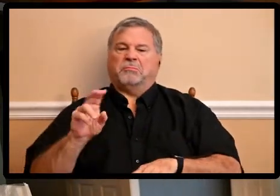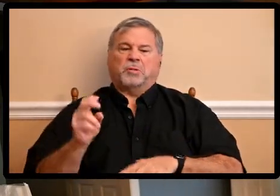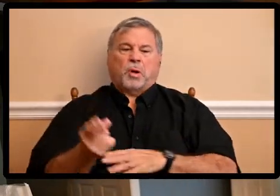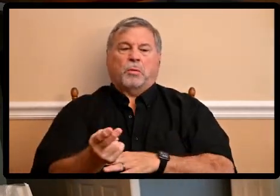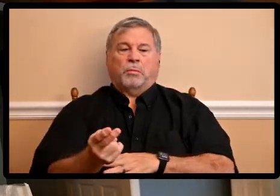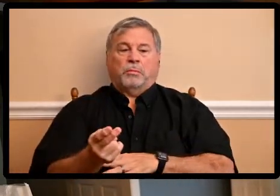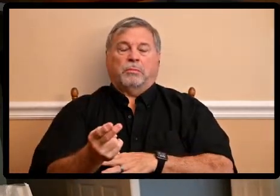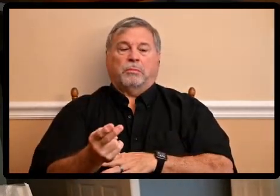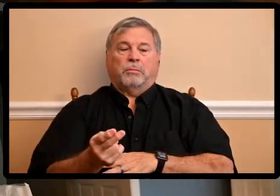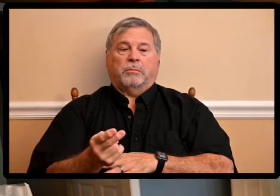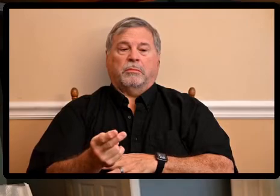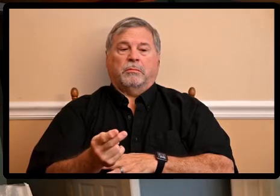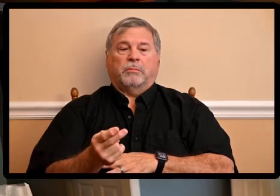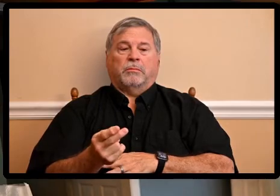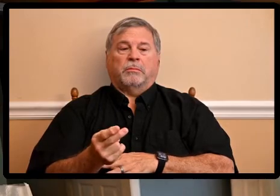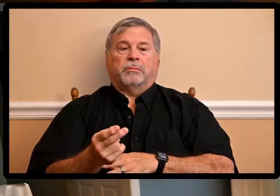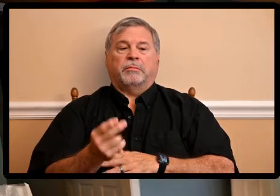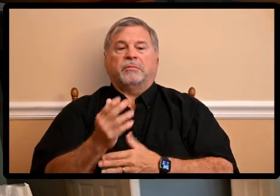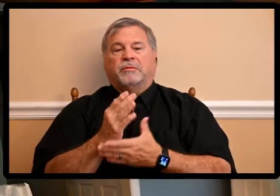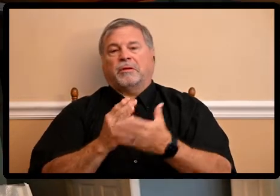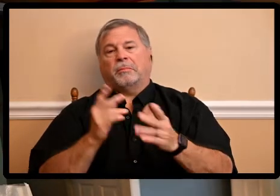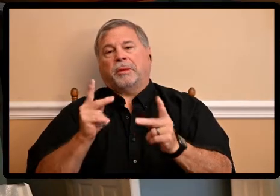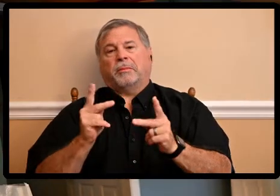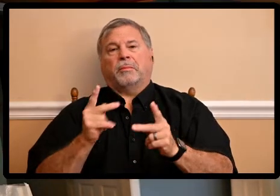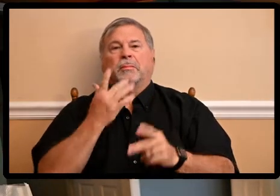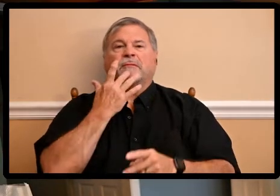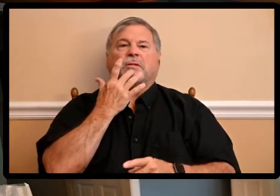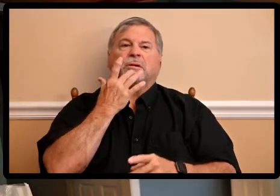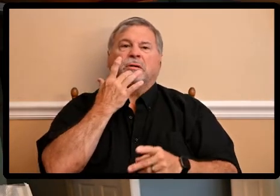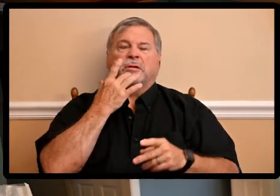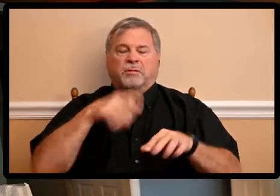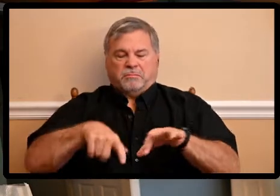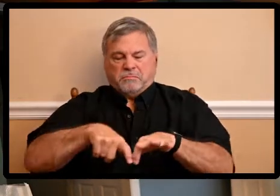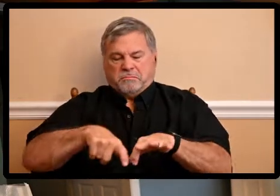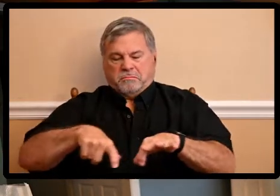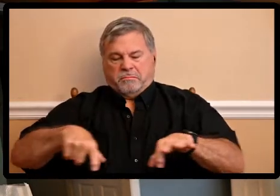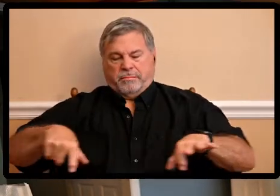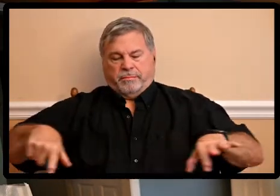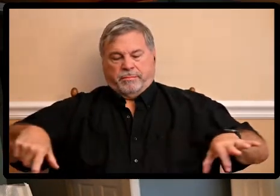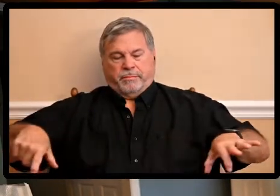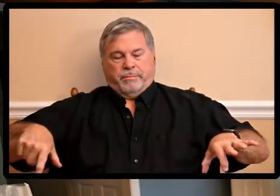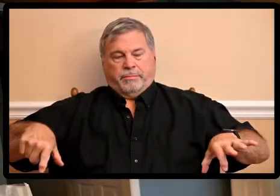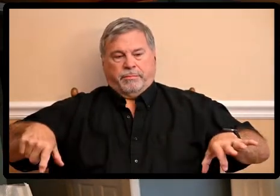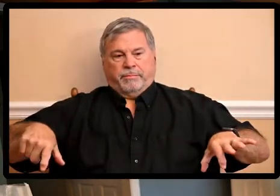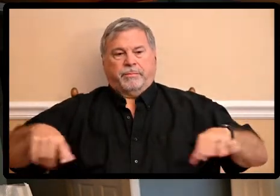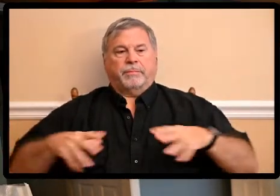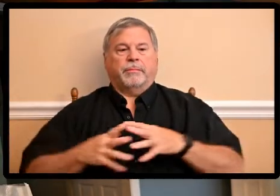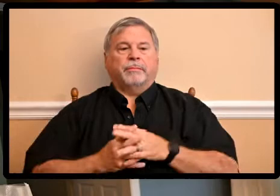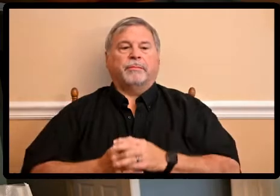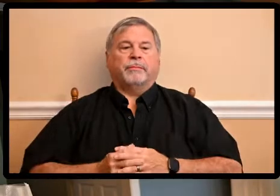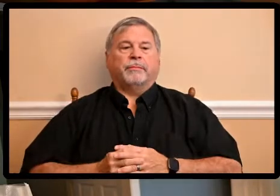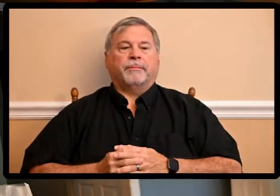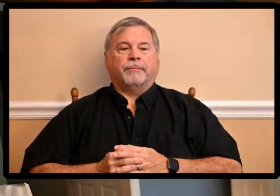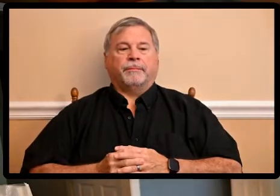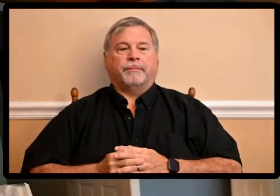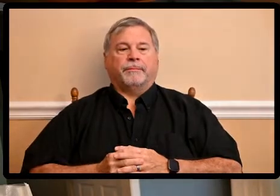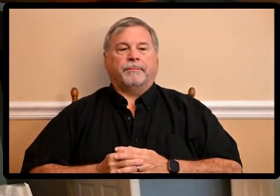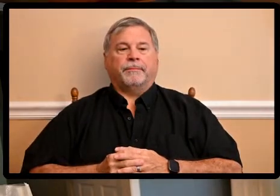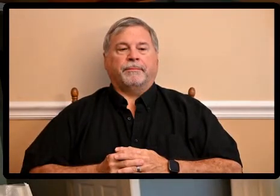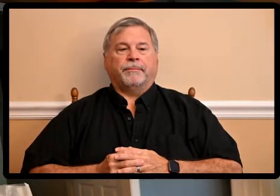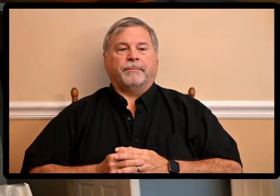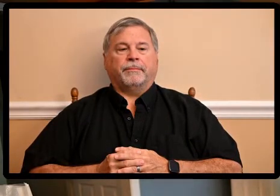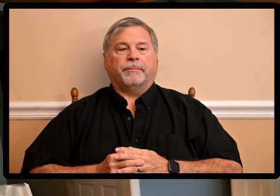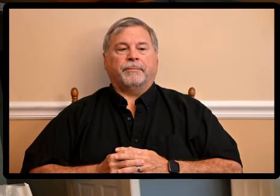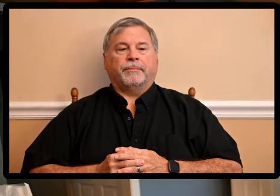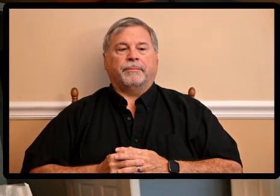dough. Some people actually like to have it just in one line.